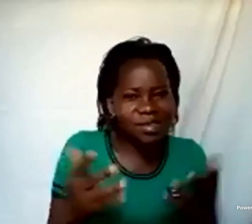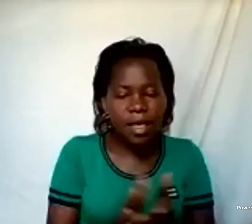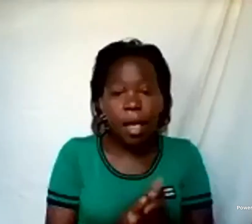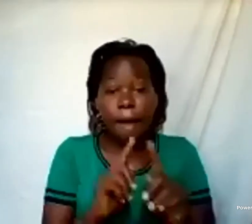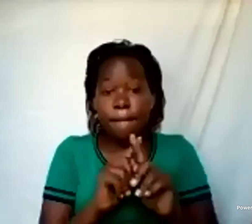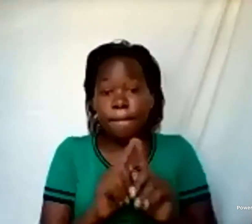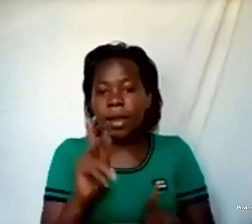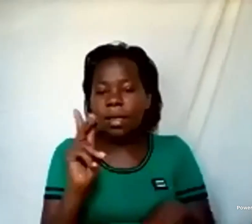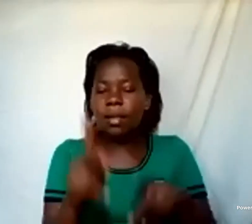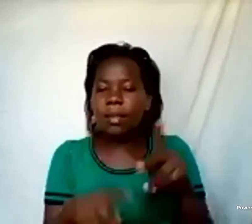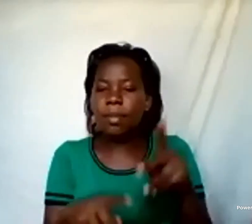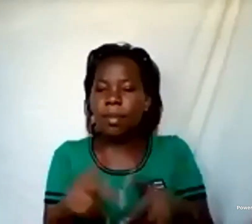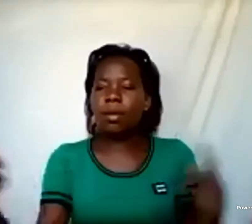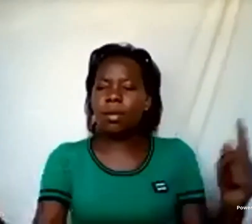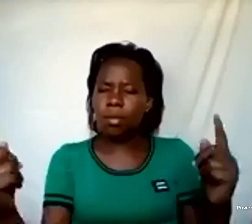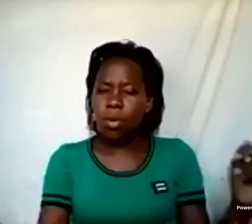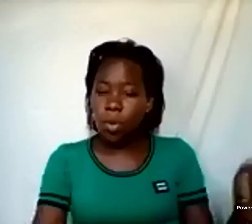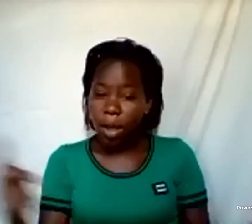come on board,